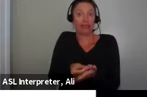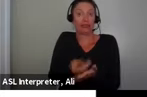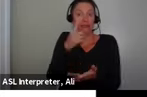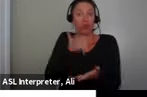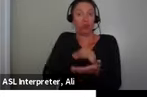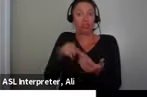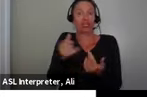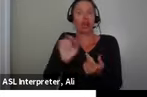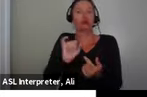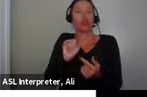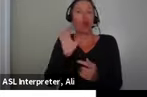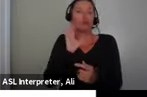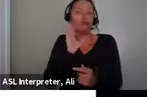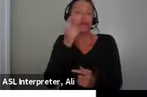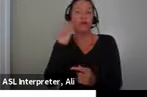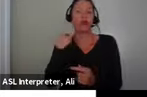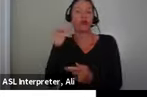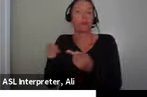find other sources